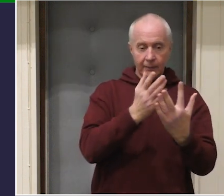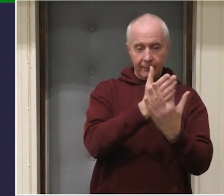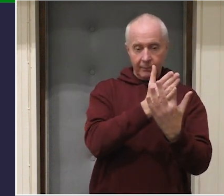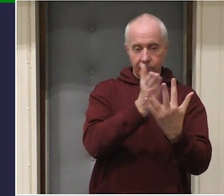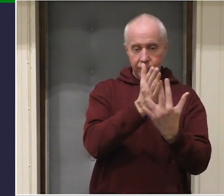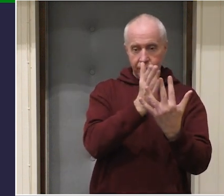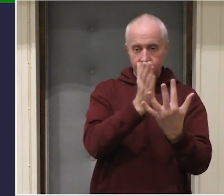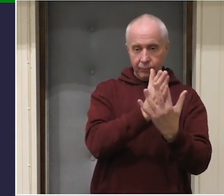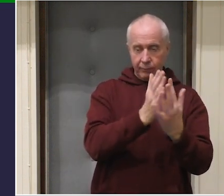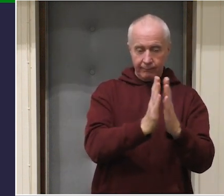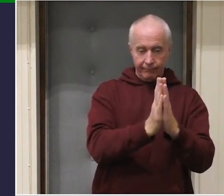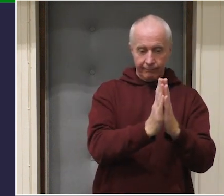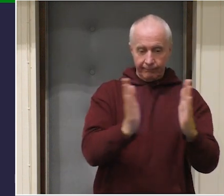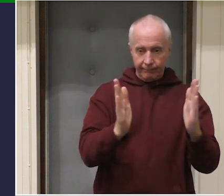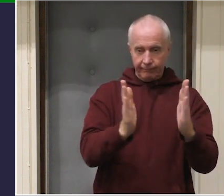like this.